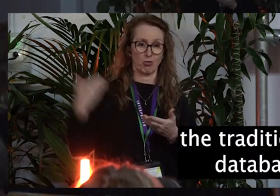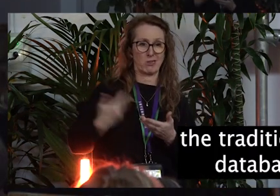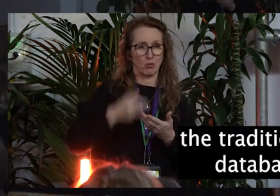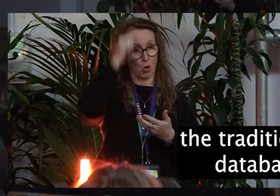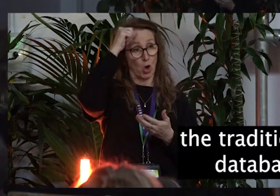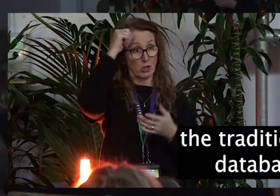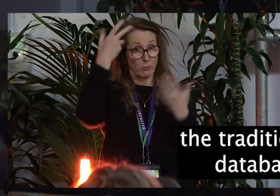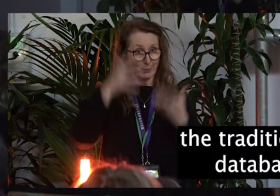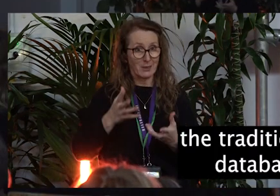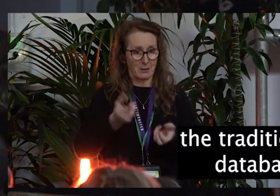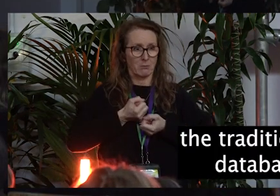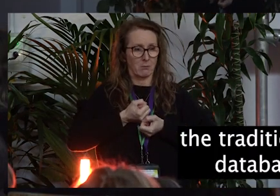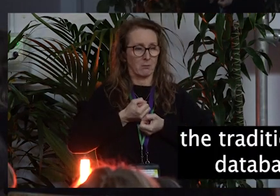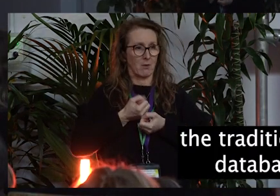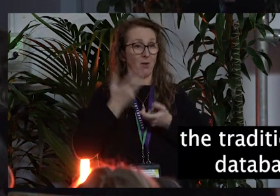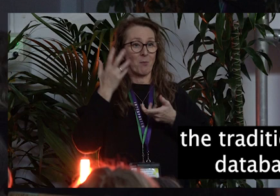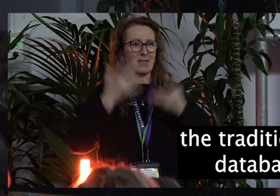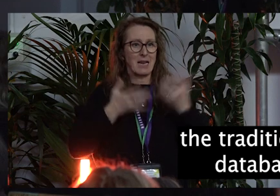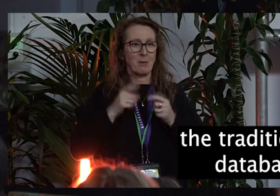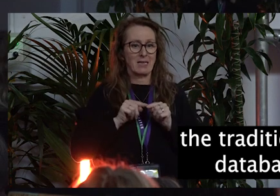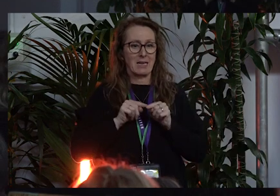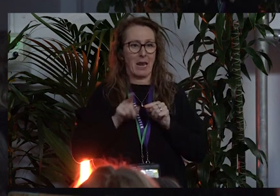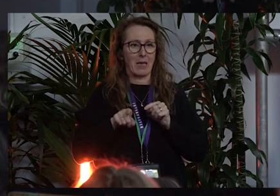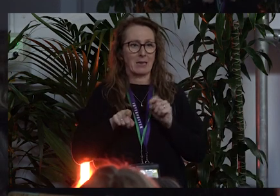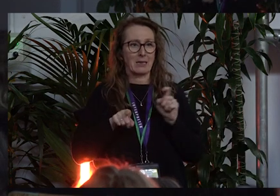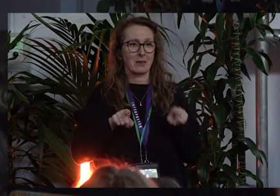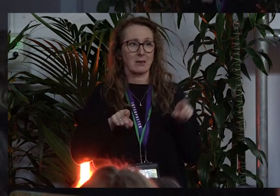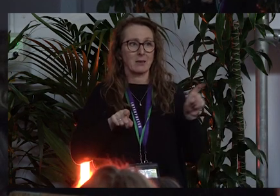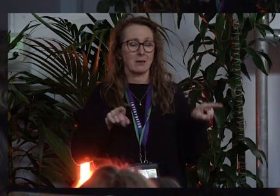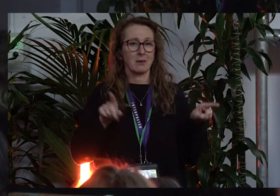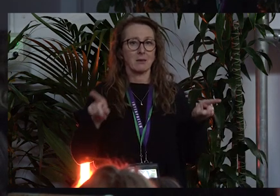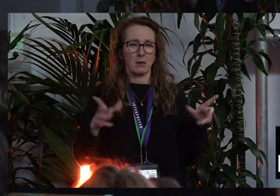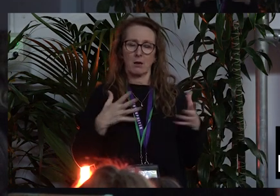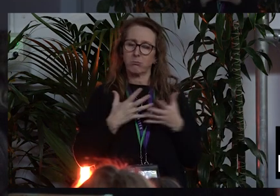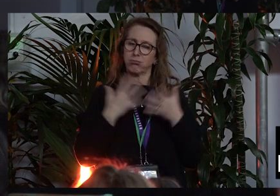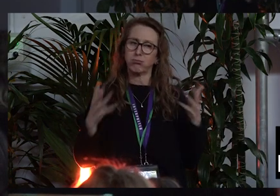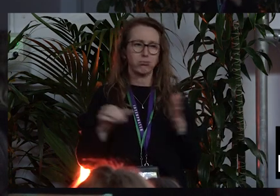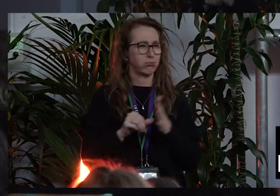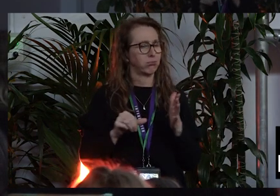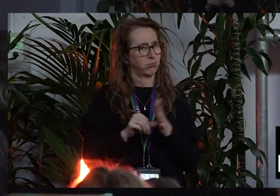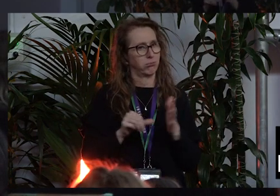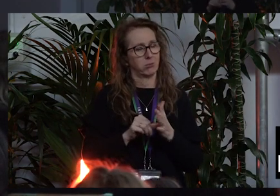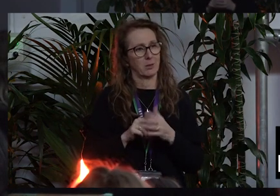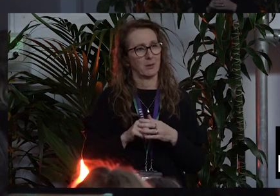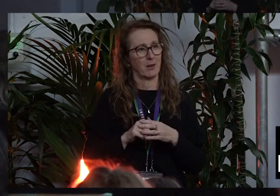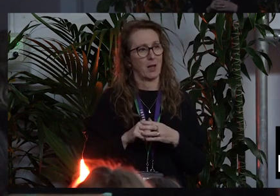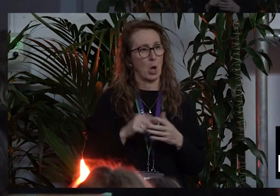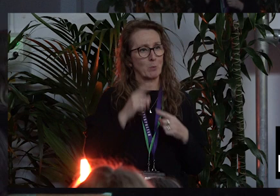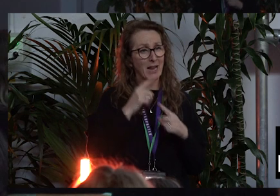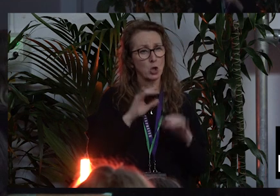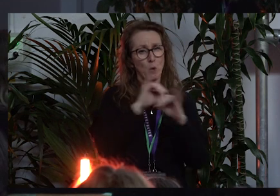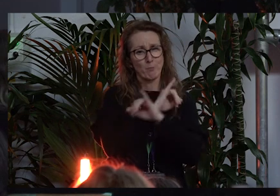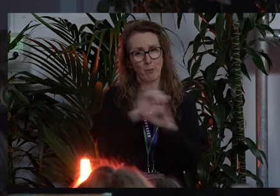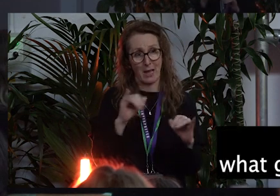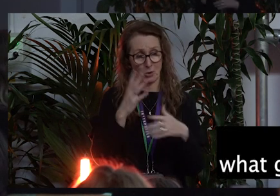have, but if that database got leaked, then there's really big issues. Now, I'm telling you kind of like a bad